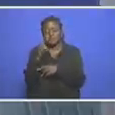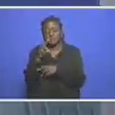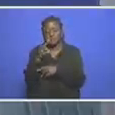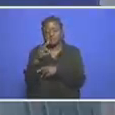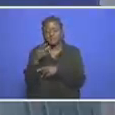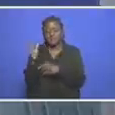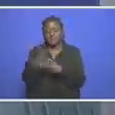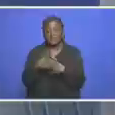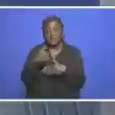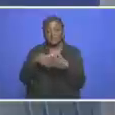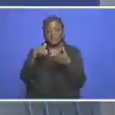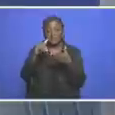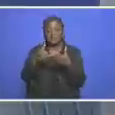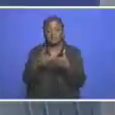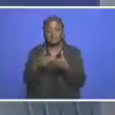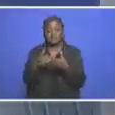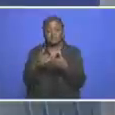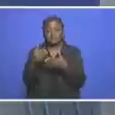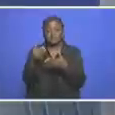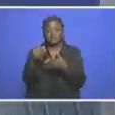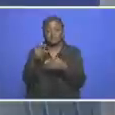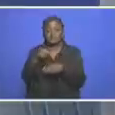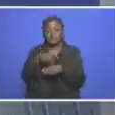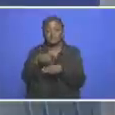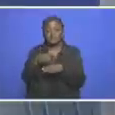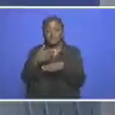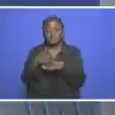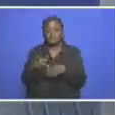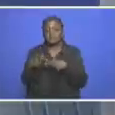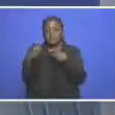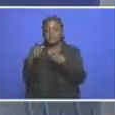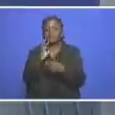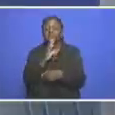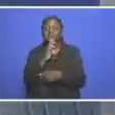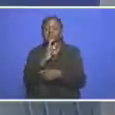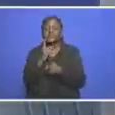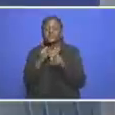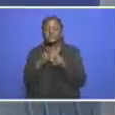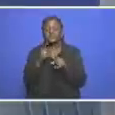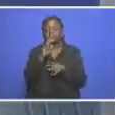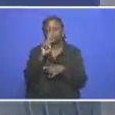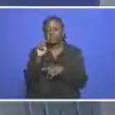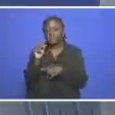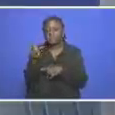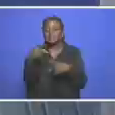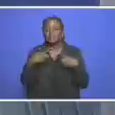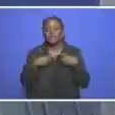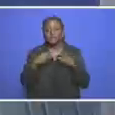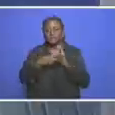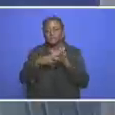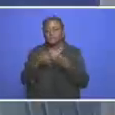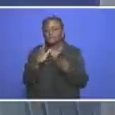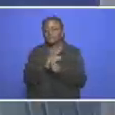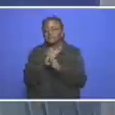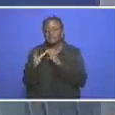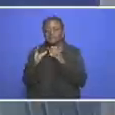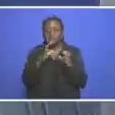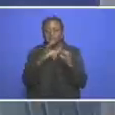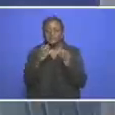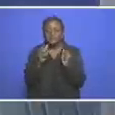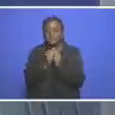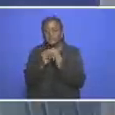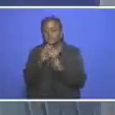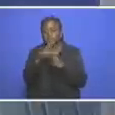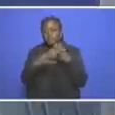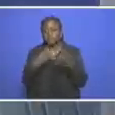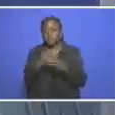his inaugural message to the United Nations. Prime Minister said he had meaningful dialogue with world leaders and is looking forward to the partnerships that